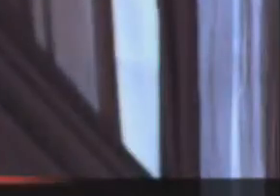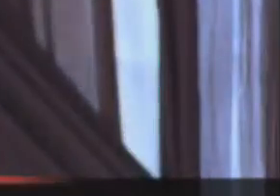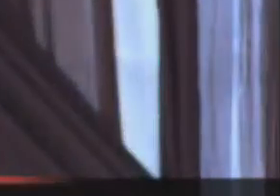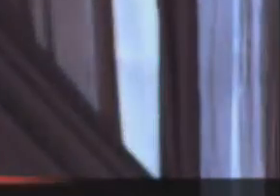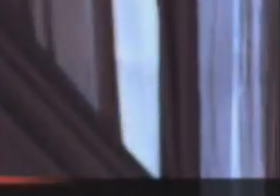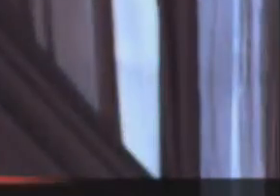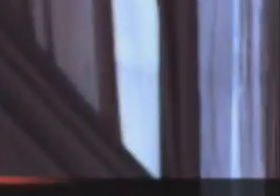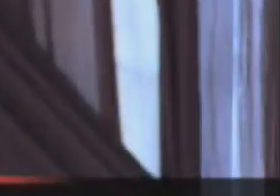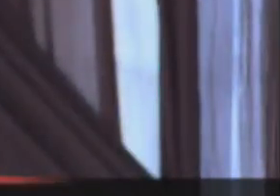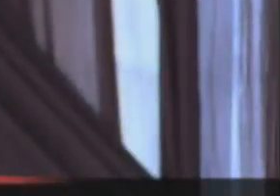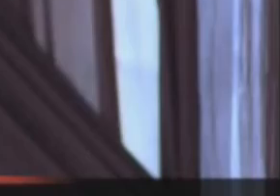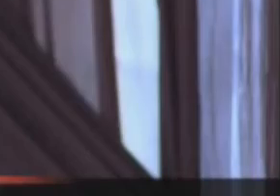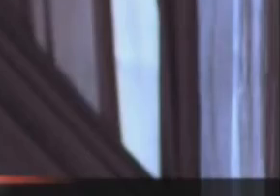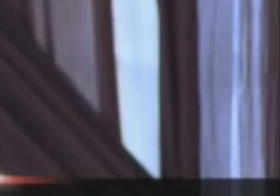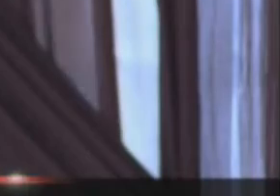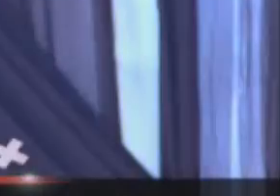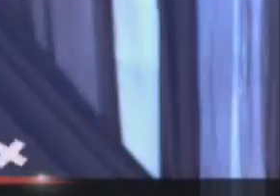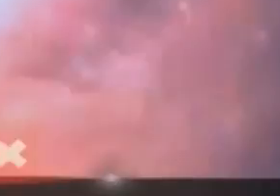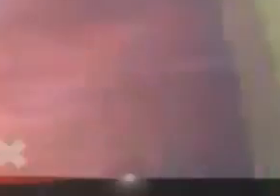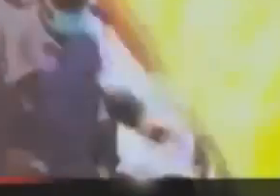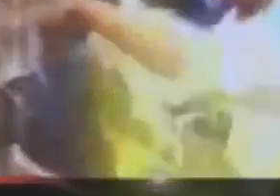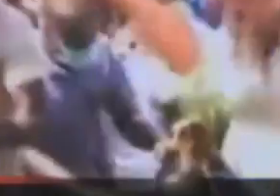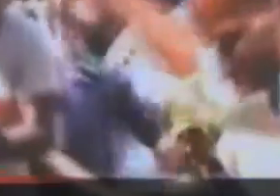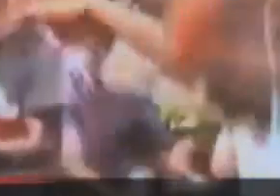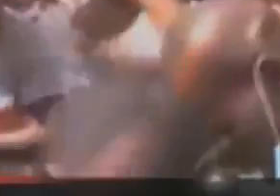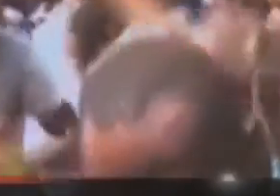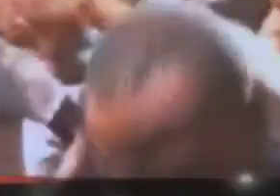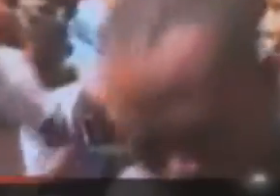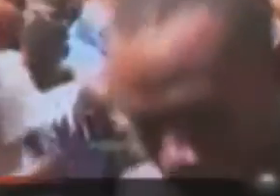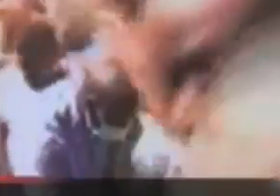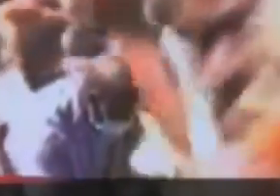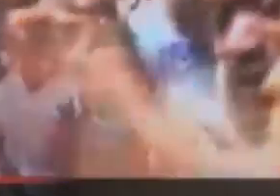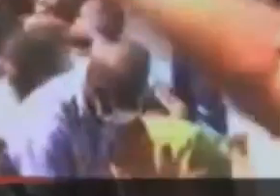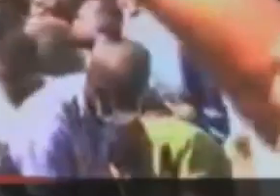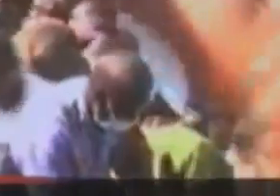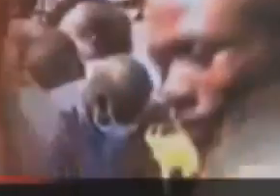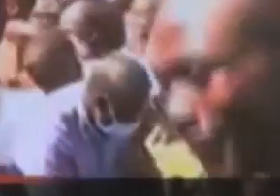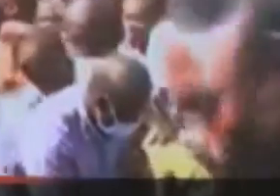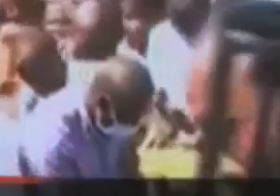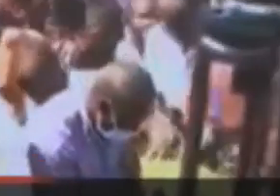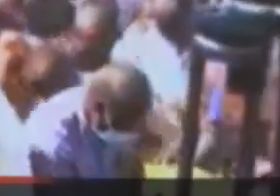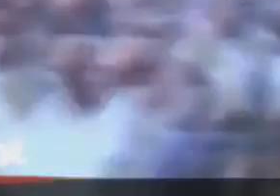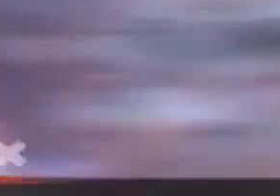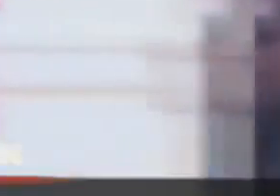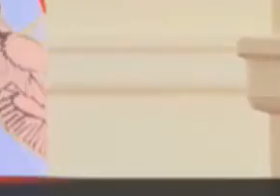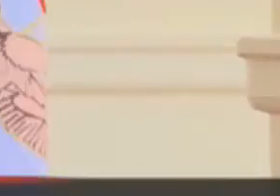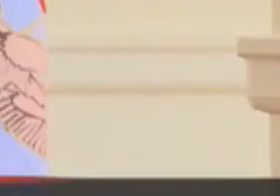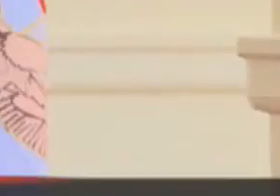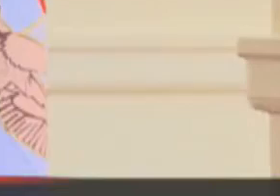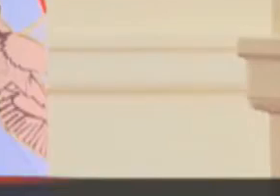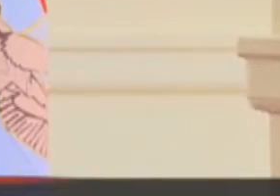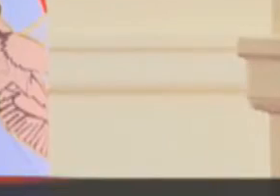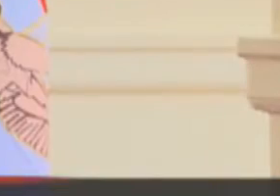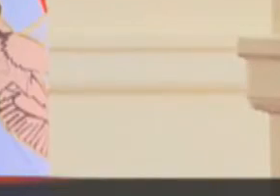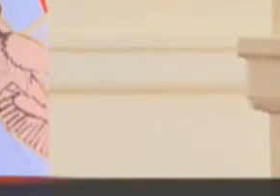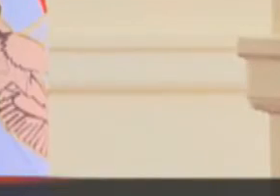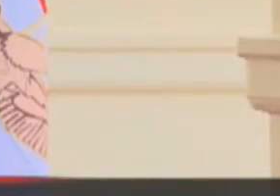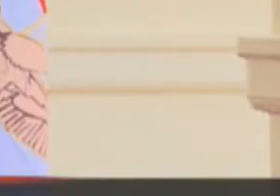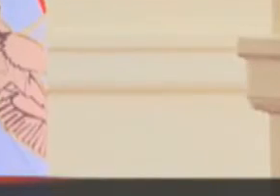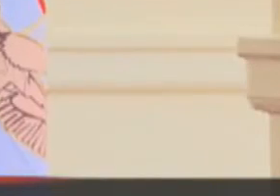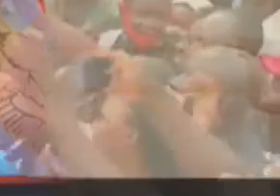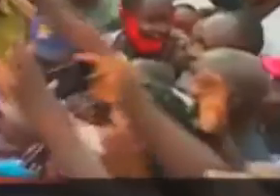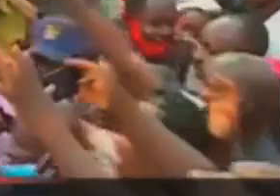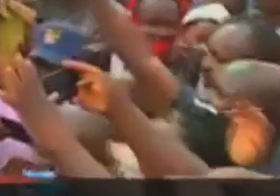give them wheelbarrows? Why don't you give them your helicopter? We as leaders have also fallen short. And we as leaders this time